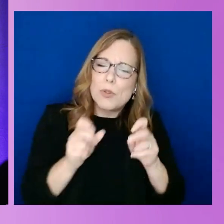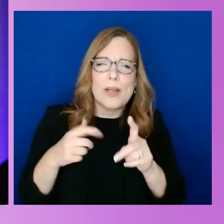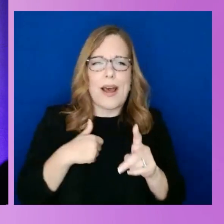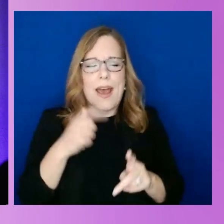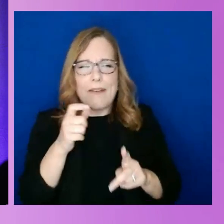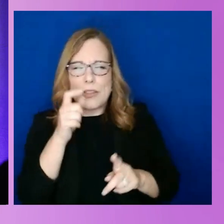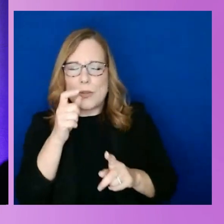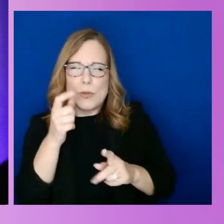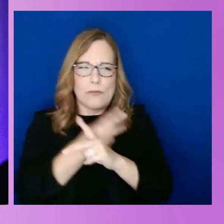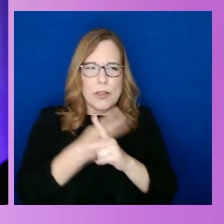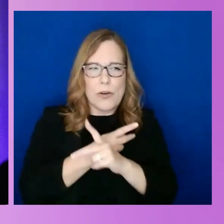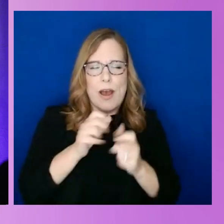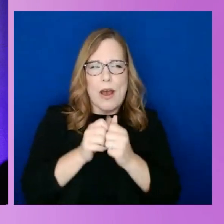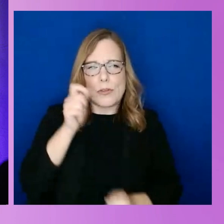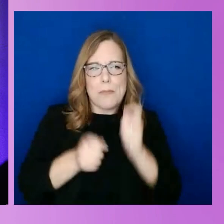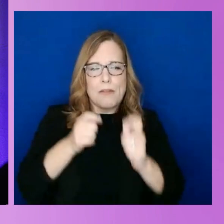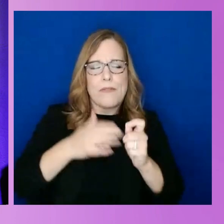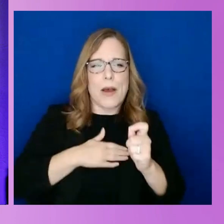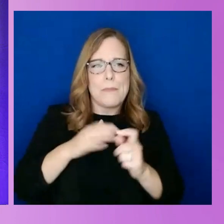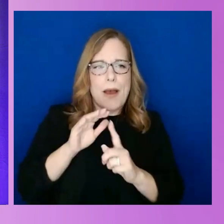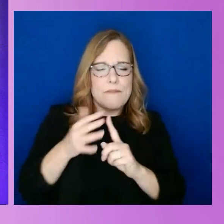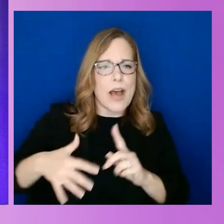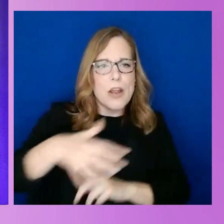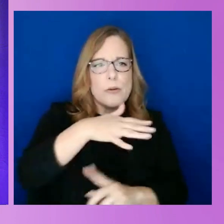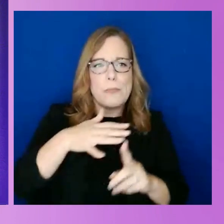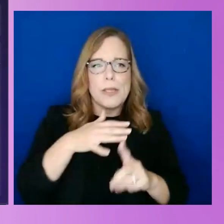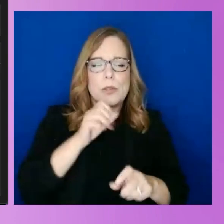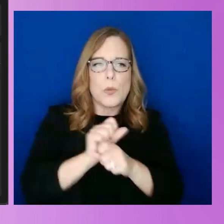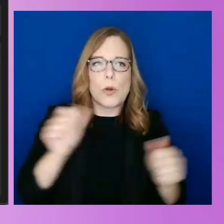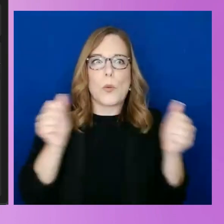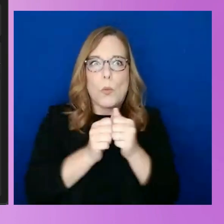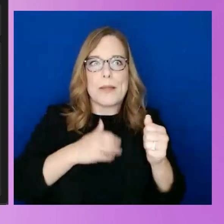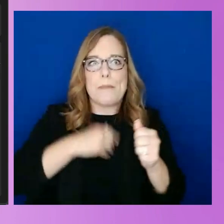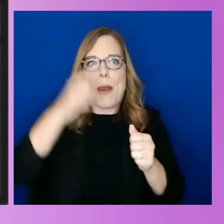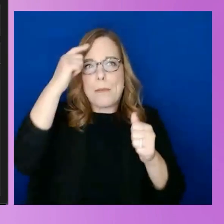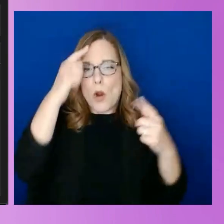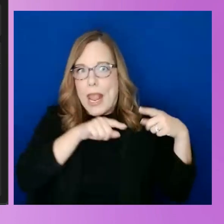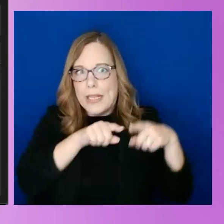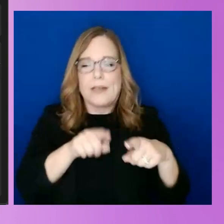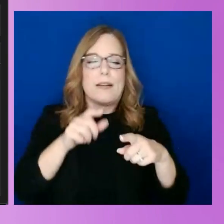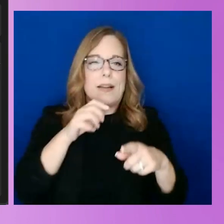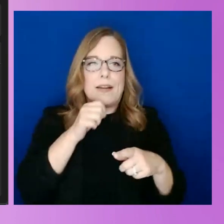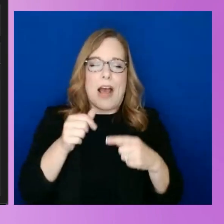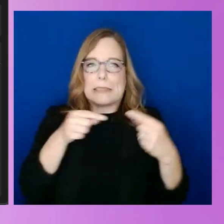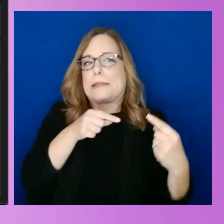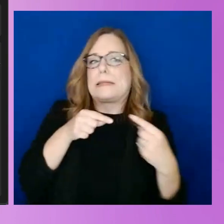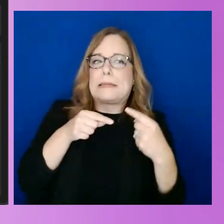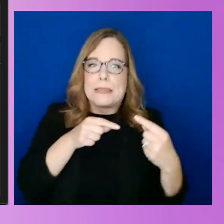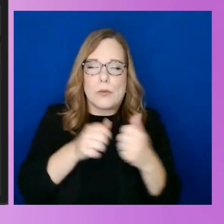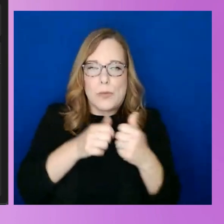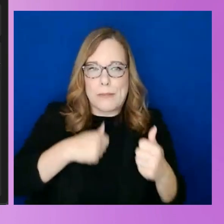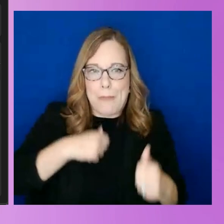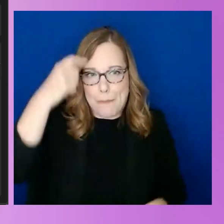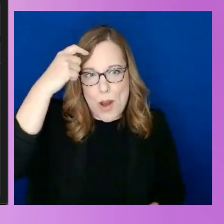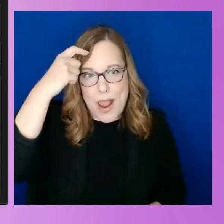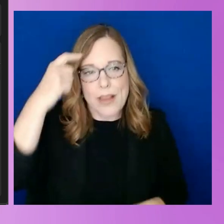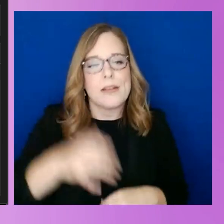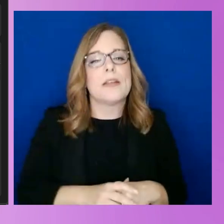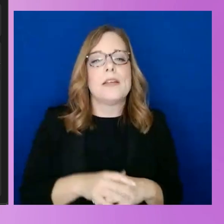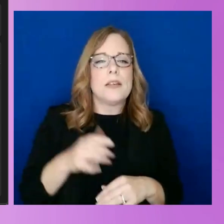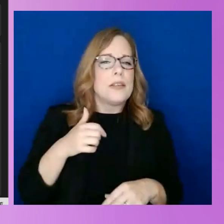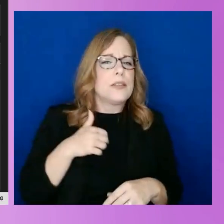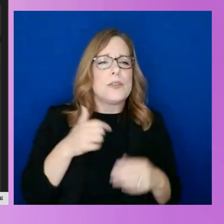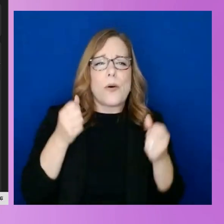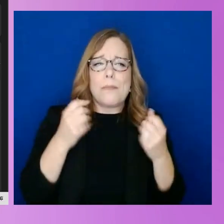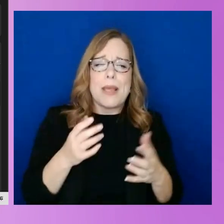to work with my brain rather than against it. Like many Copilot users, I've benefited immensely from being able to validate